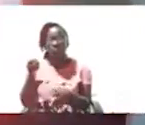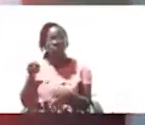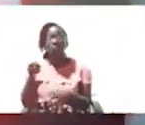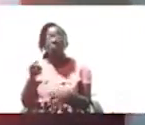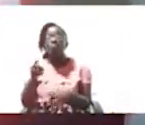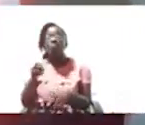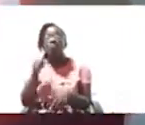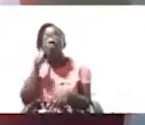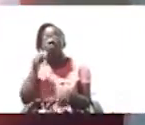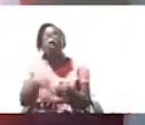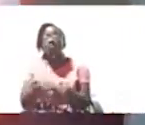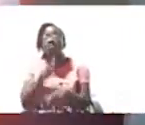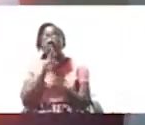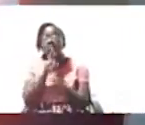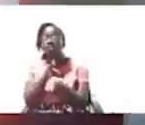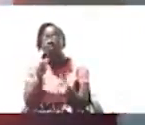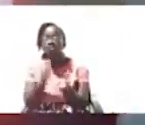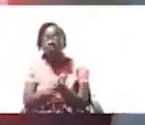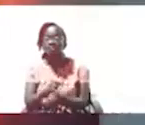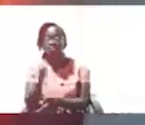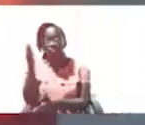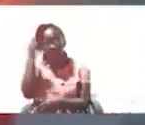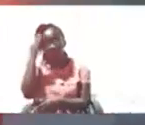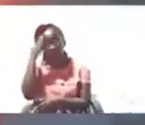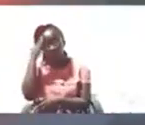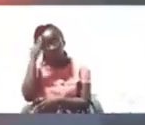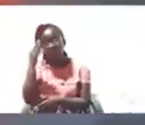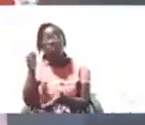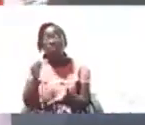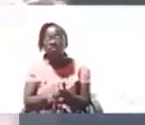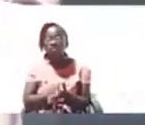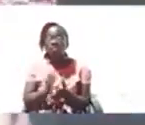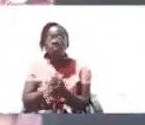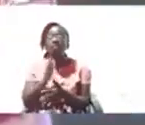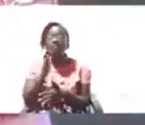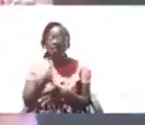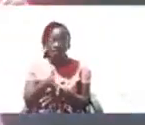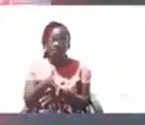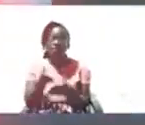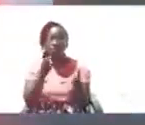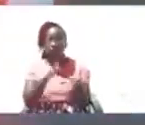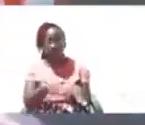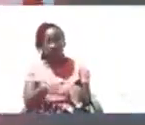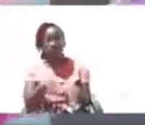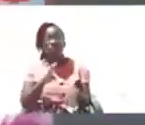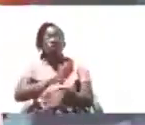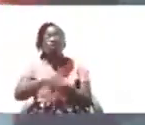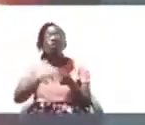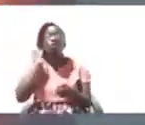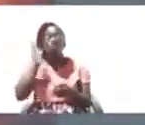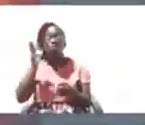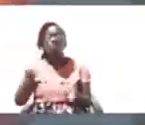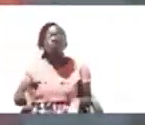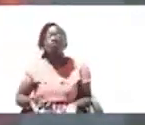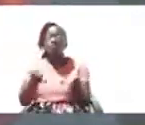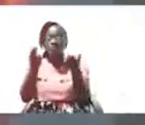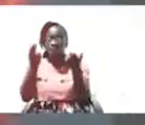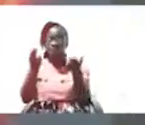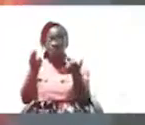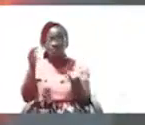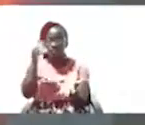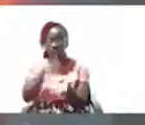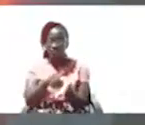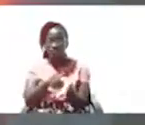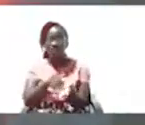that in the last days, we will all rise again. And now Jesus said, Jesus said, now it is today.